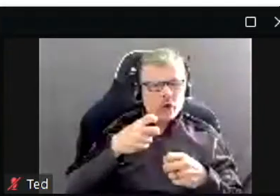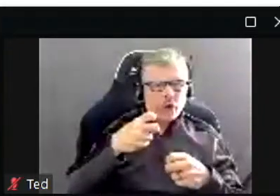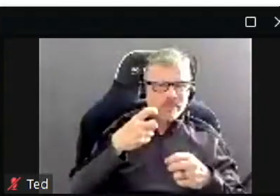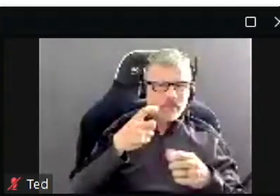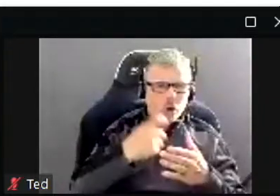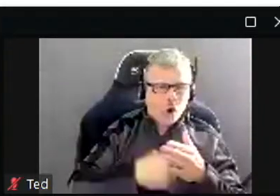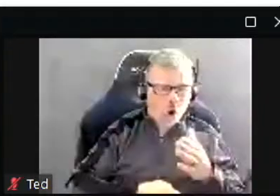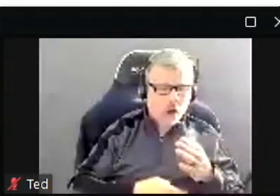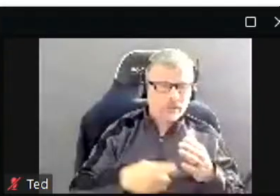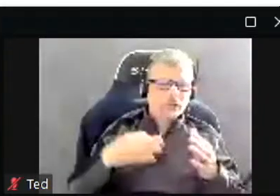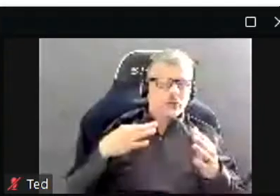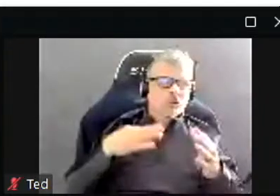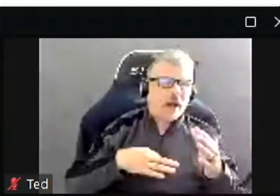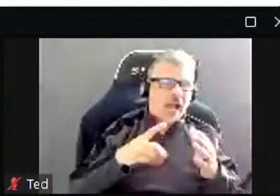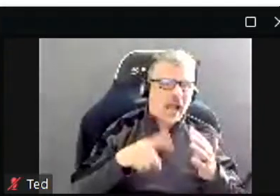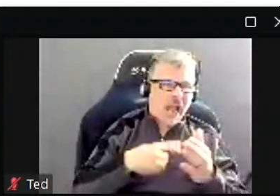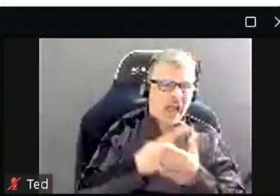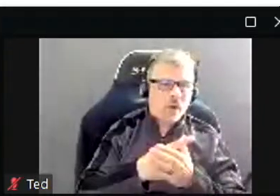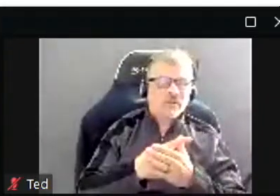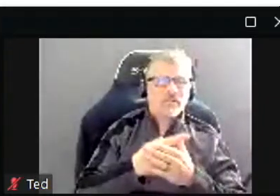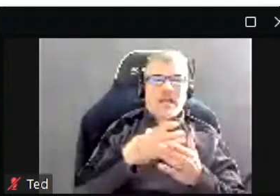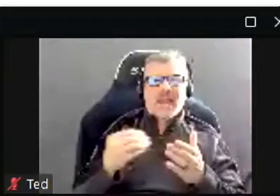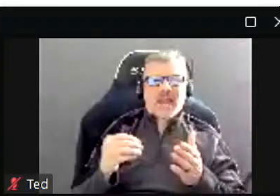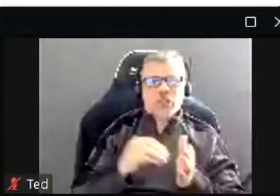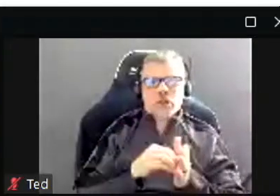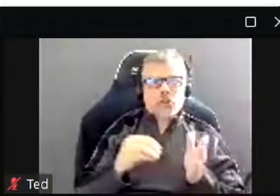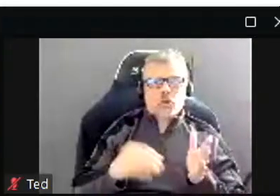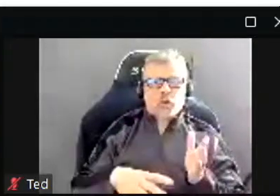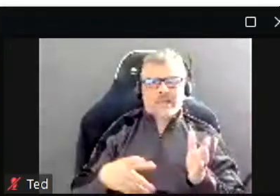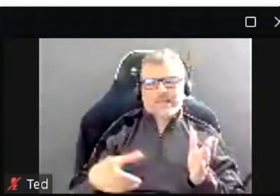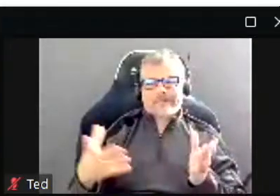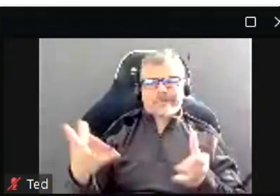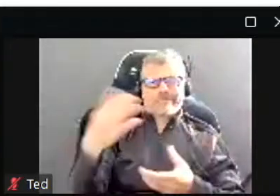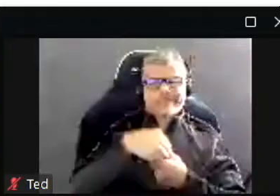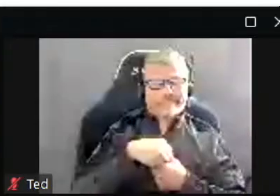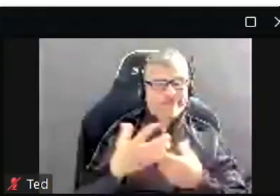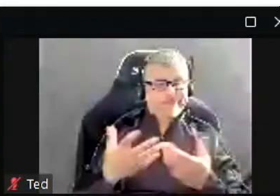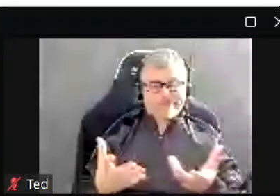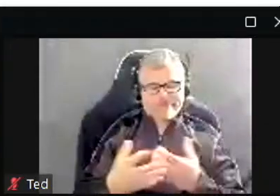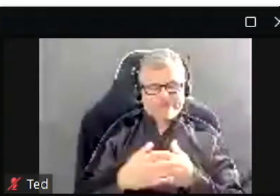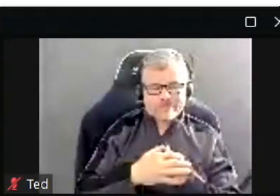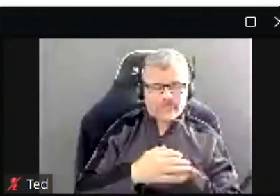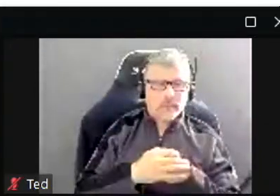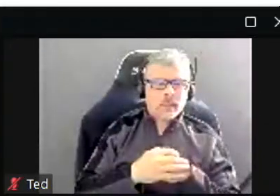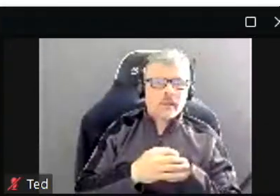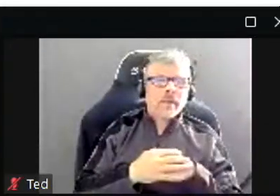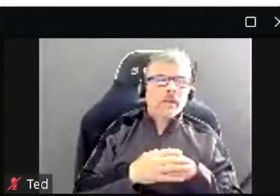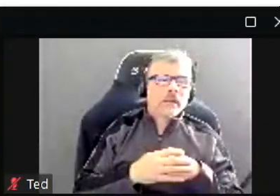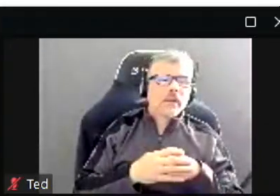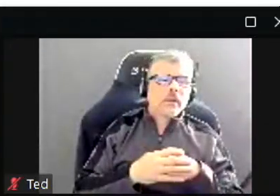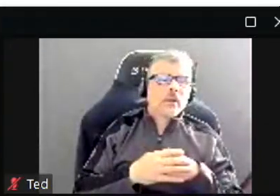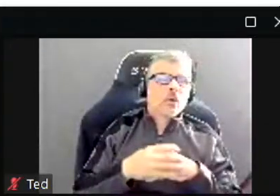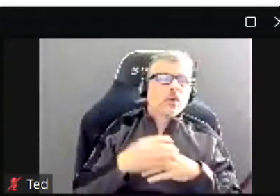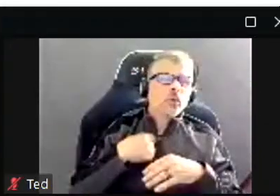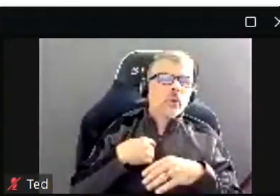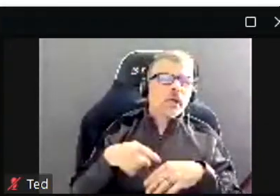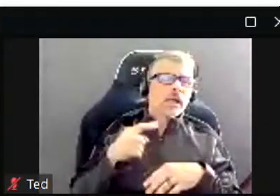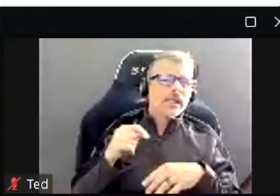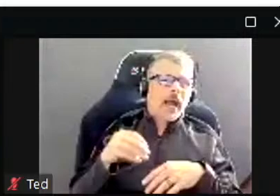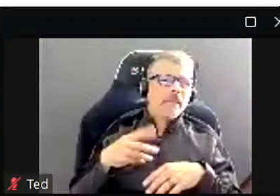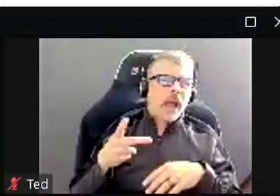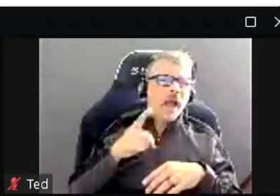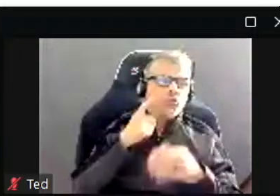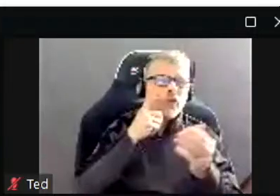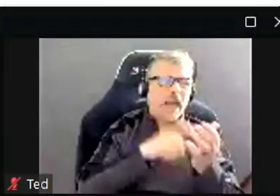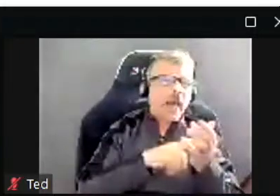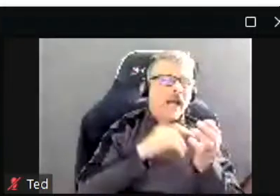hours and getting students to be able to participate. We both recognize, Tom and I, that